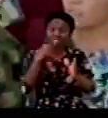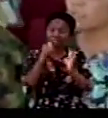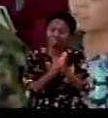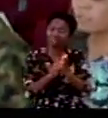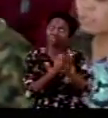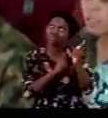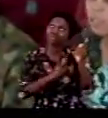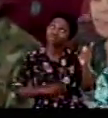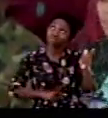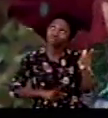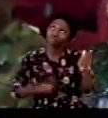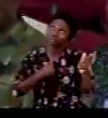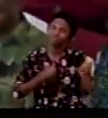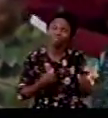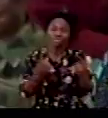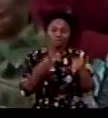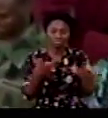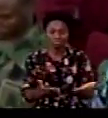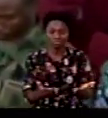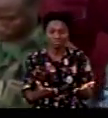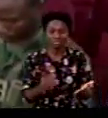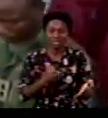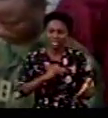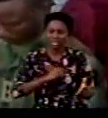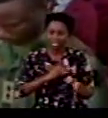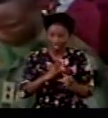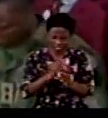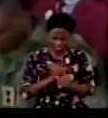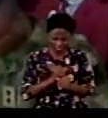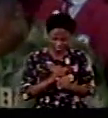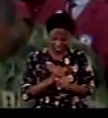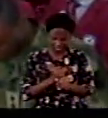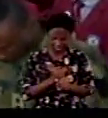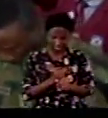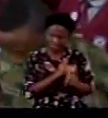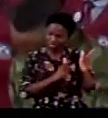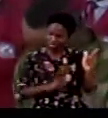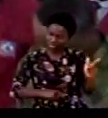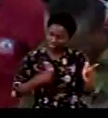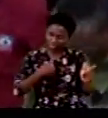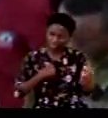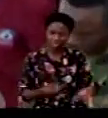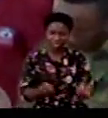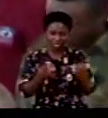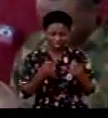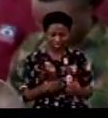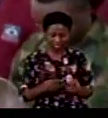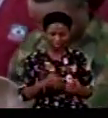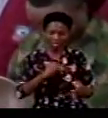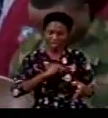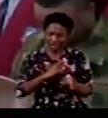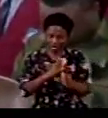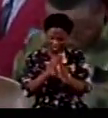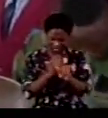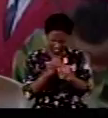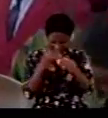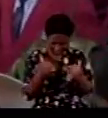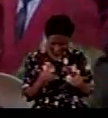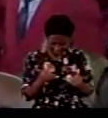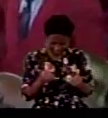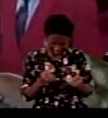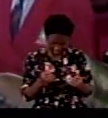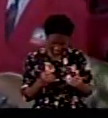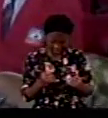I receive. Tell the Lord the past failure. Say, Lord, I am sorry. I'll not go that